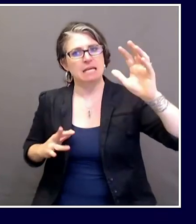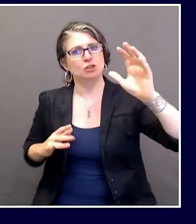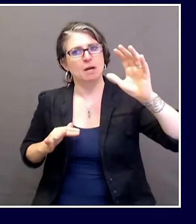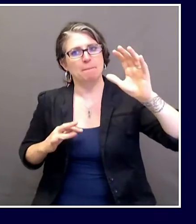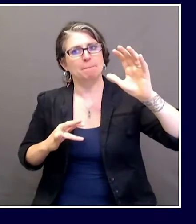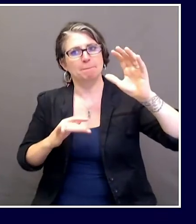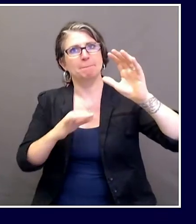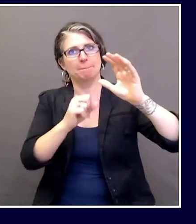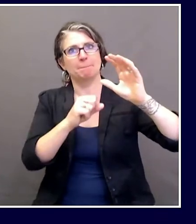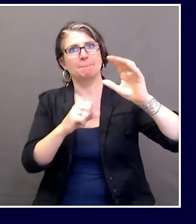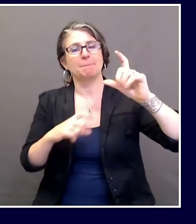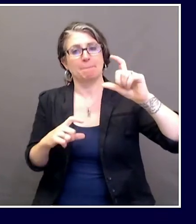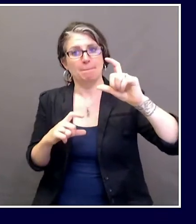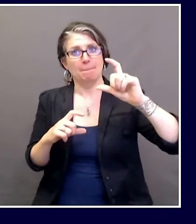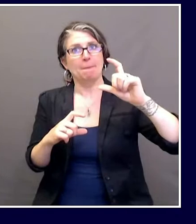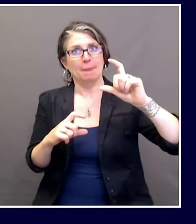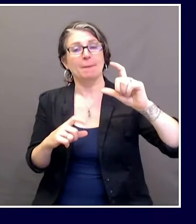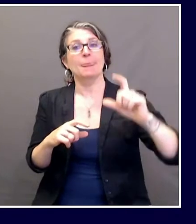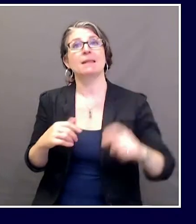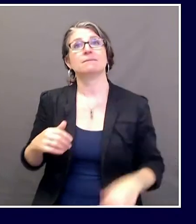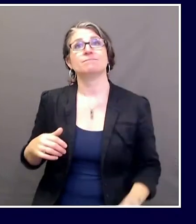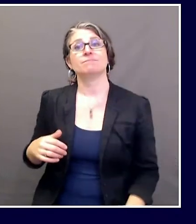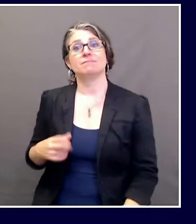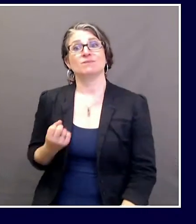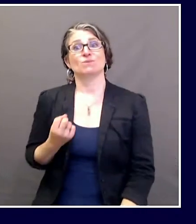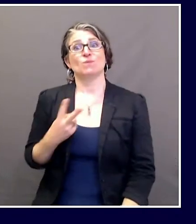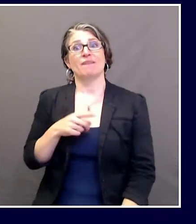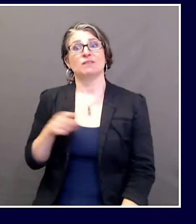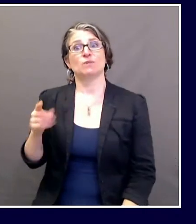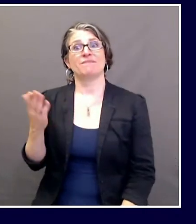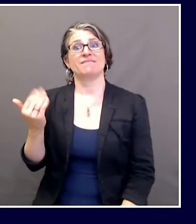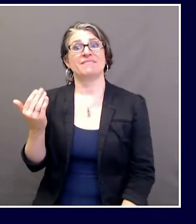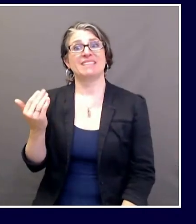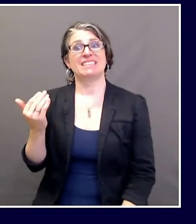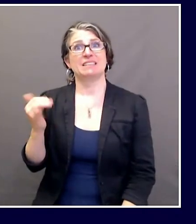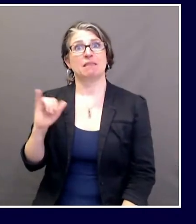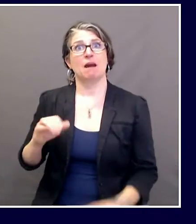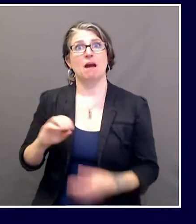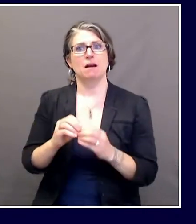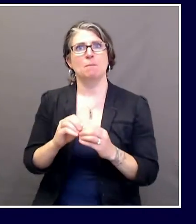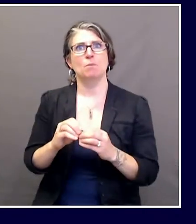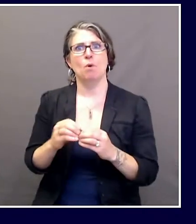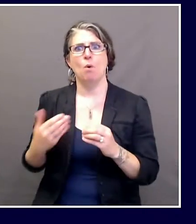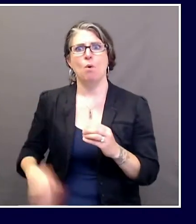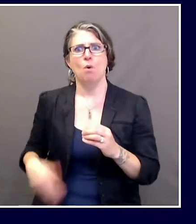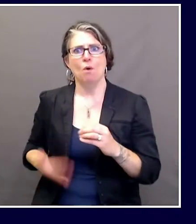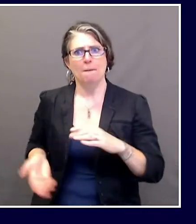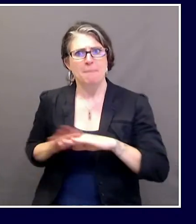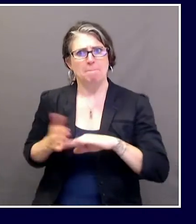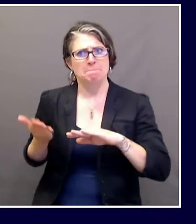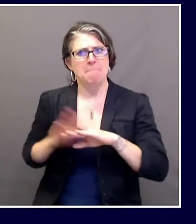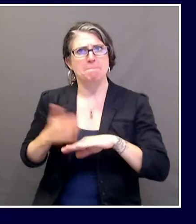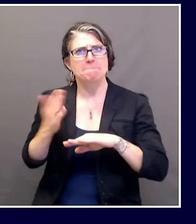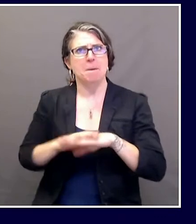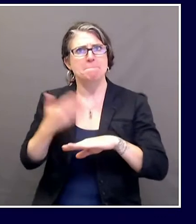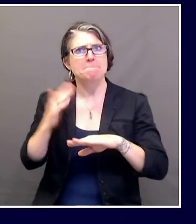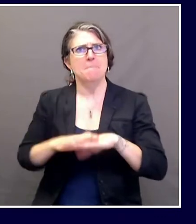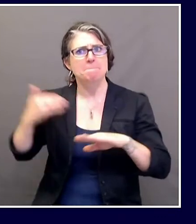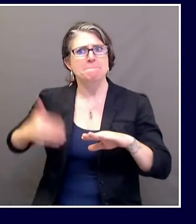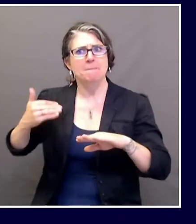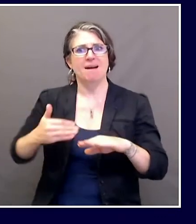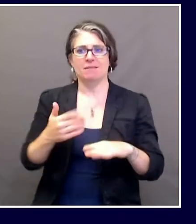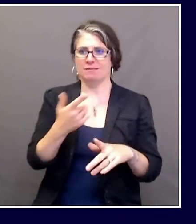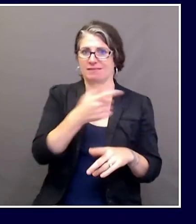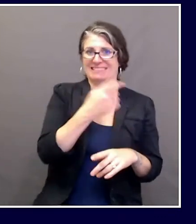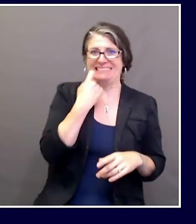to 15-year-olds. We've seen that group pick up steam, obviously following the authorization for that group. And I've been pleased to